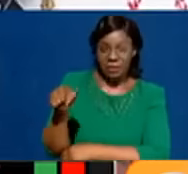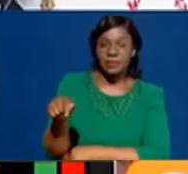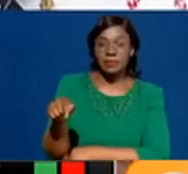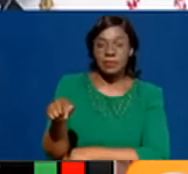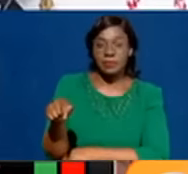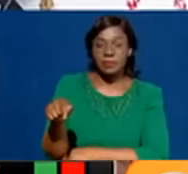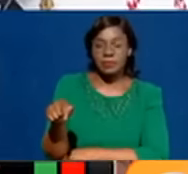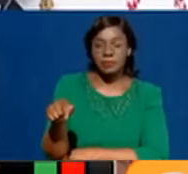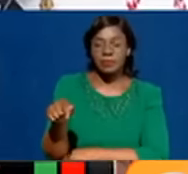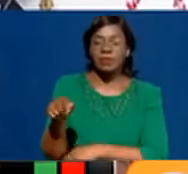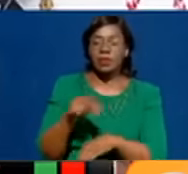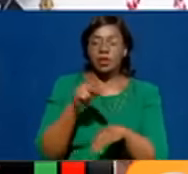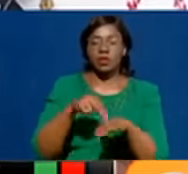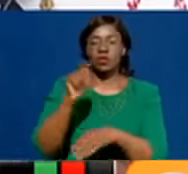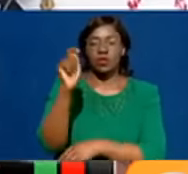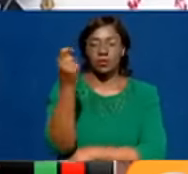in the office of President